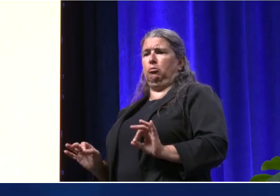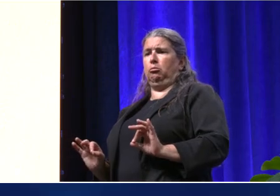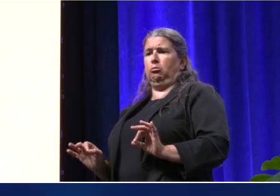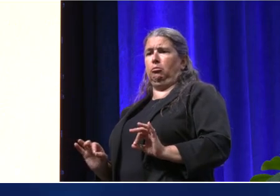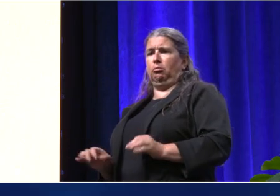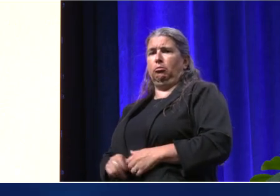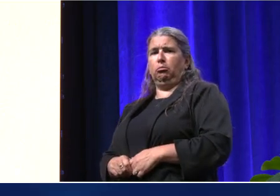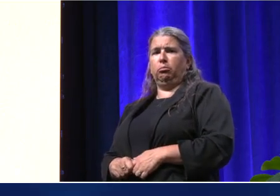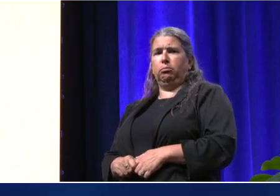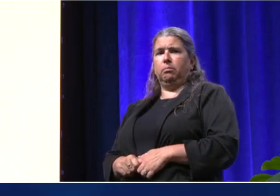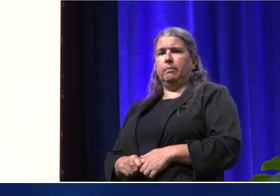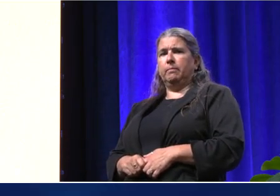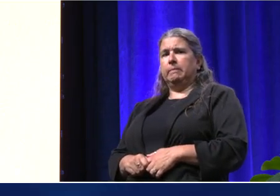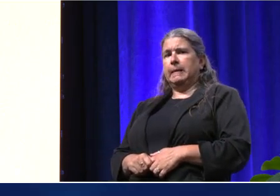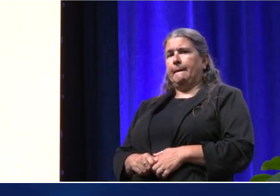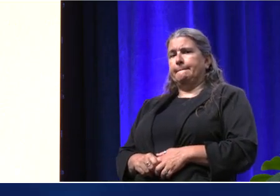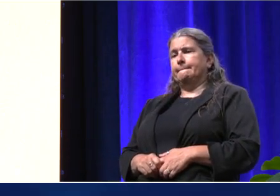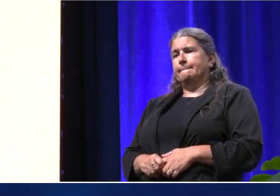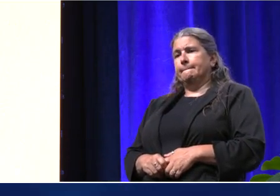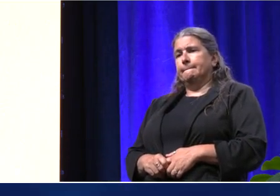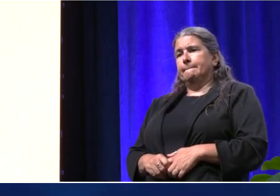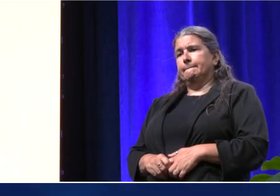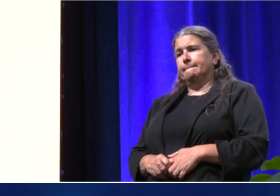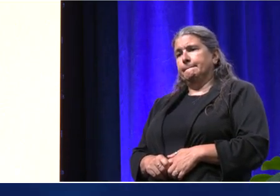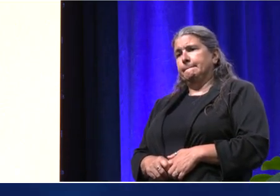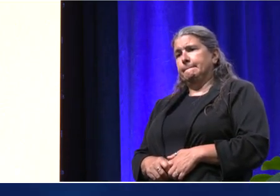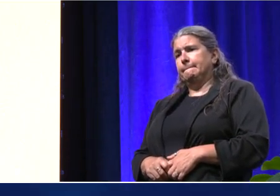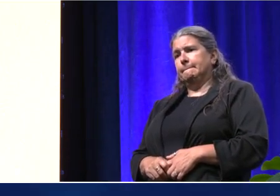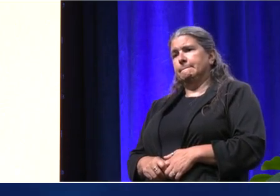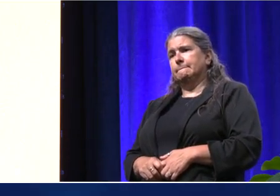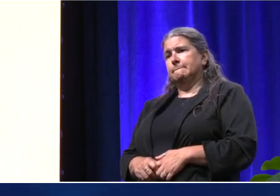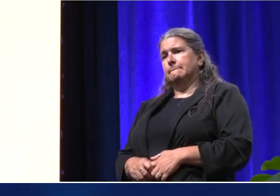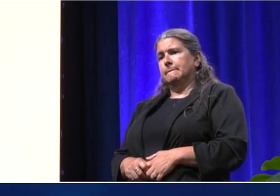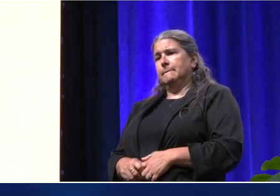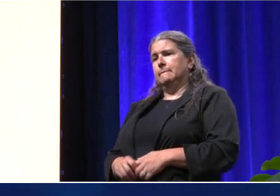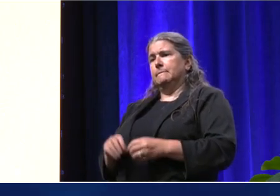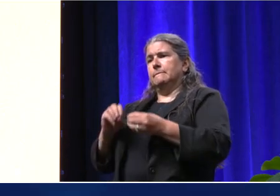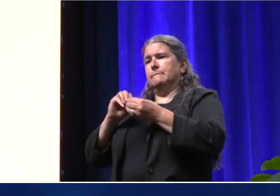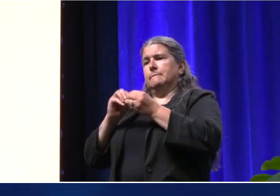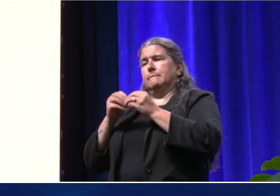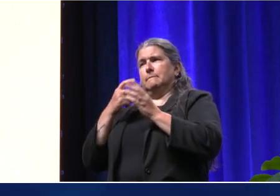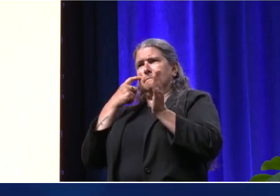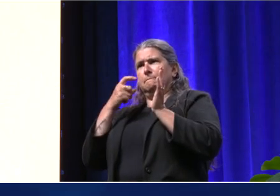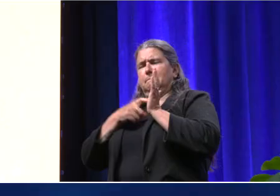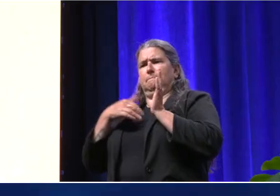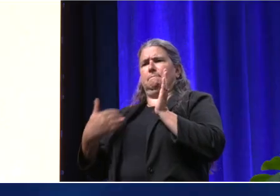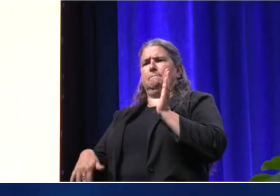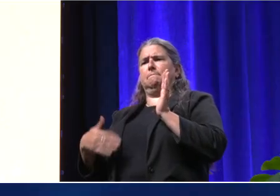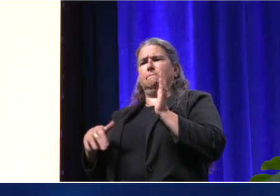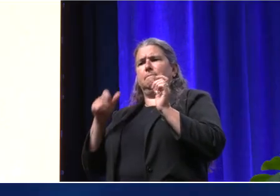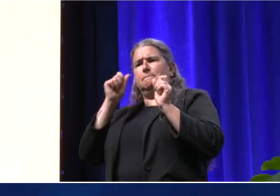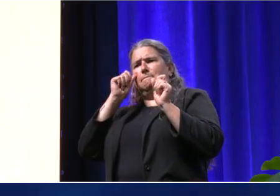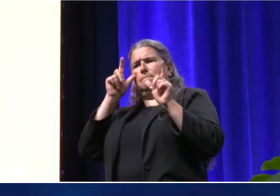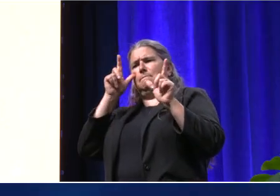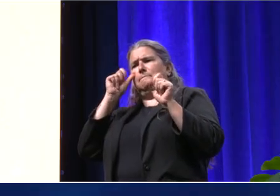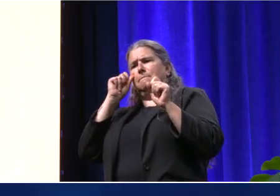Another metric that surprised me, and this is a study we did in Kentucky, is this is the